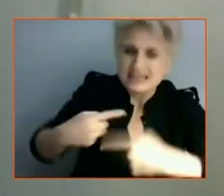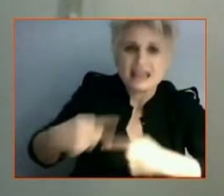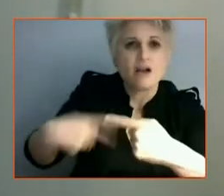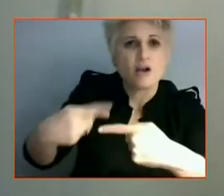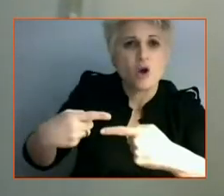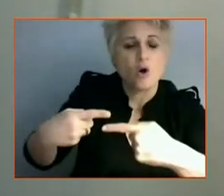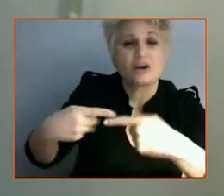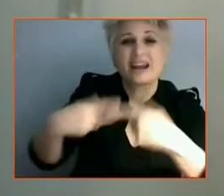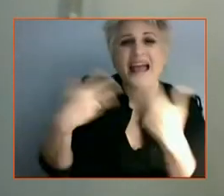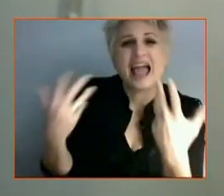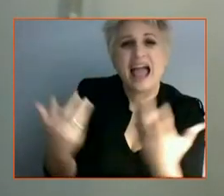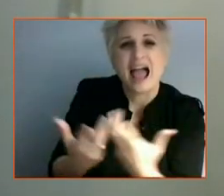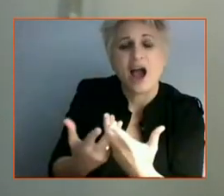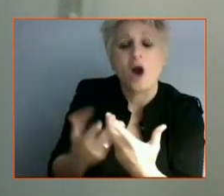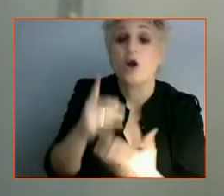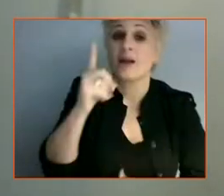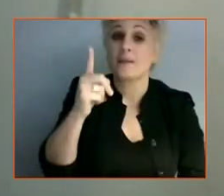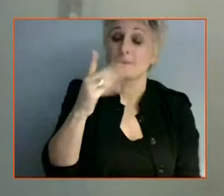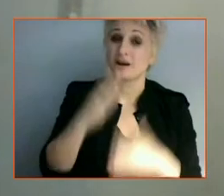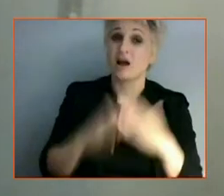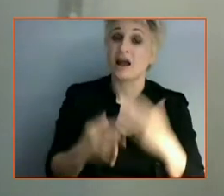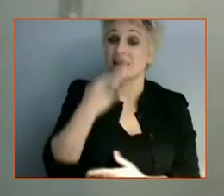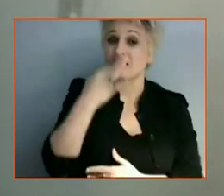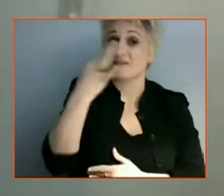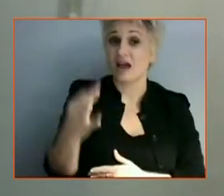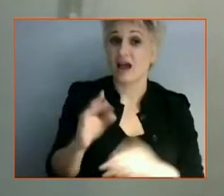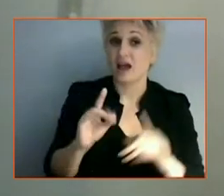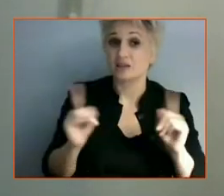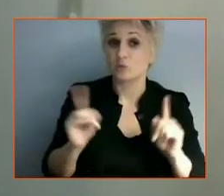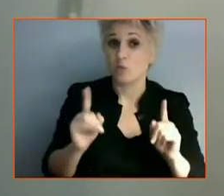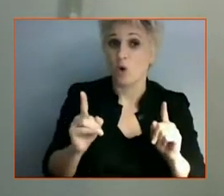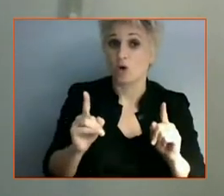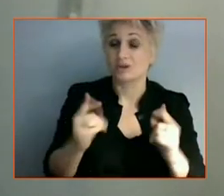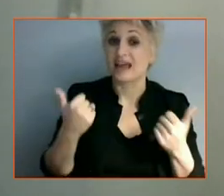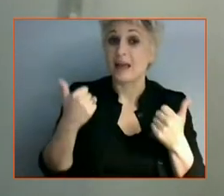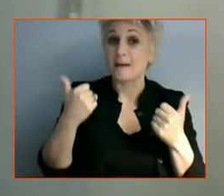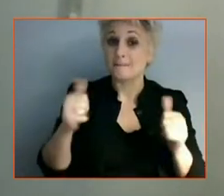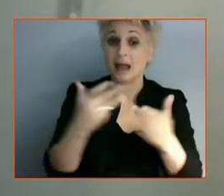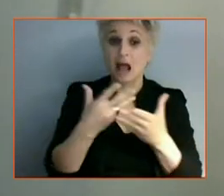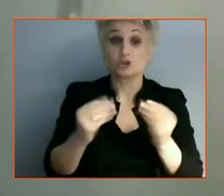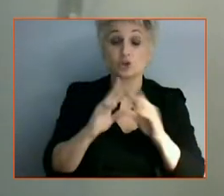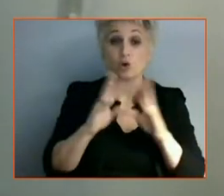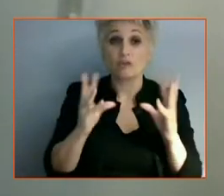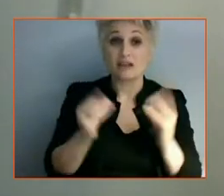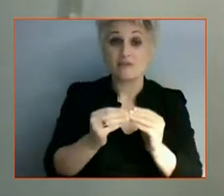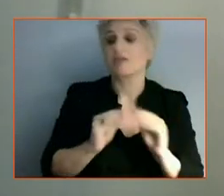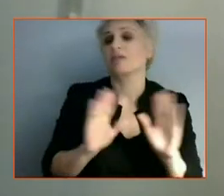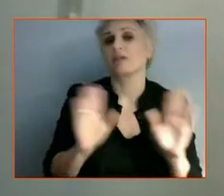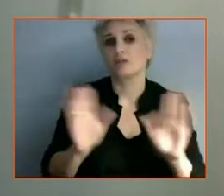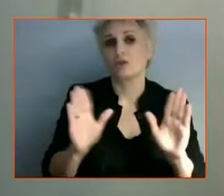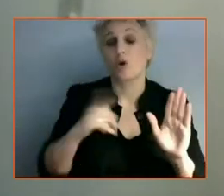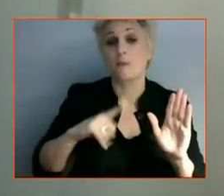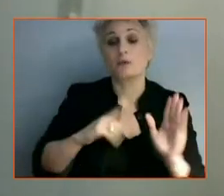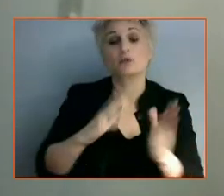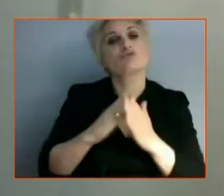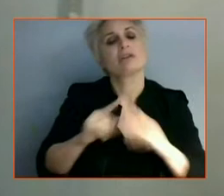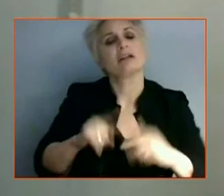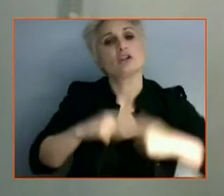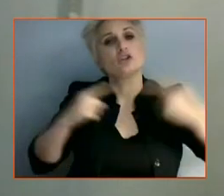I never went as far as to say that we had completely sorted what was going to be a huge challenge for us as a